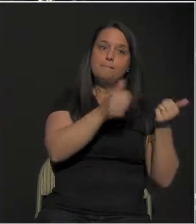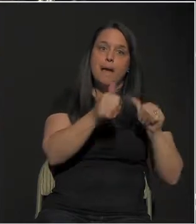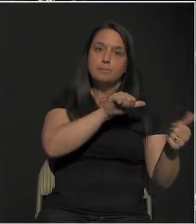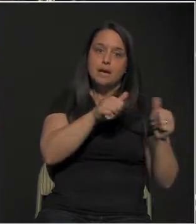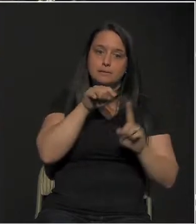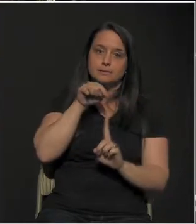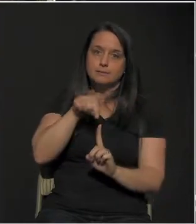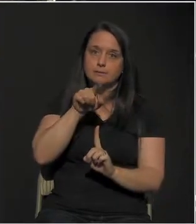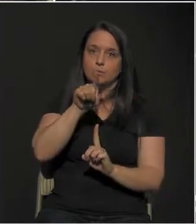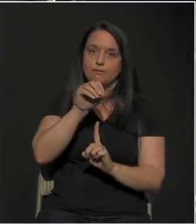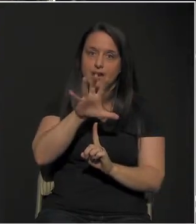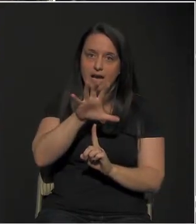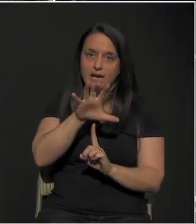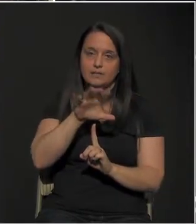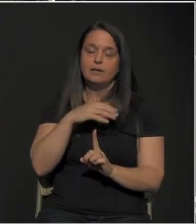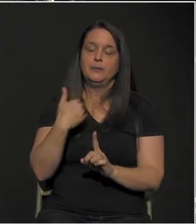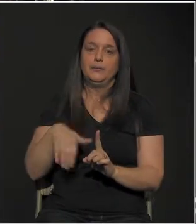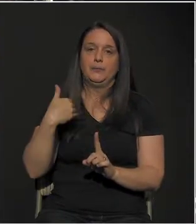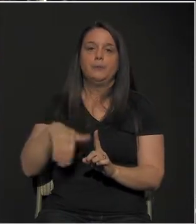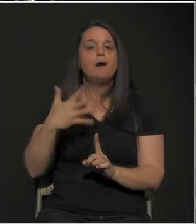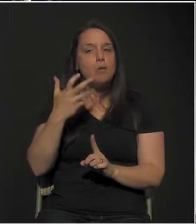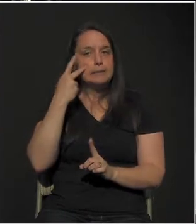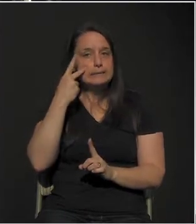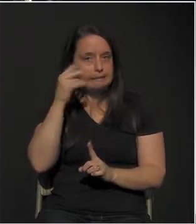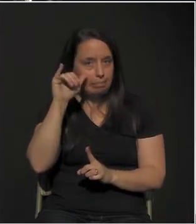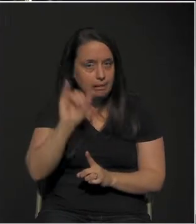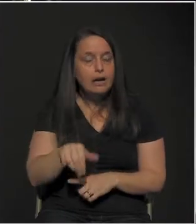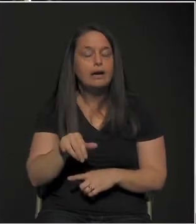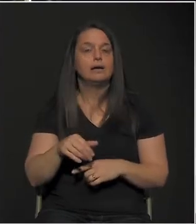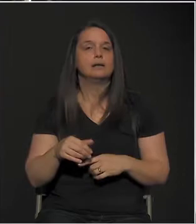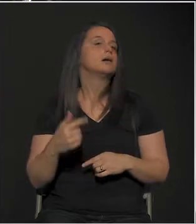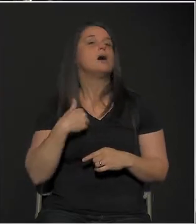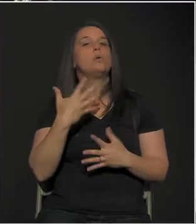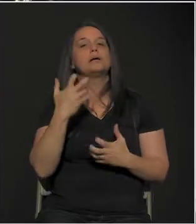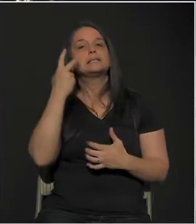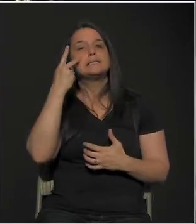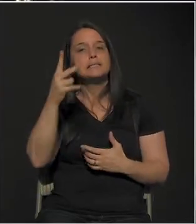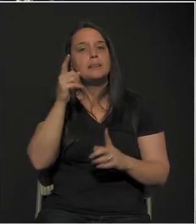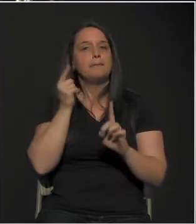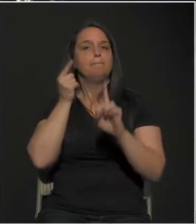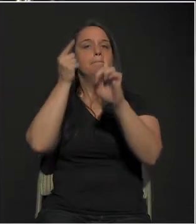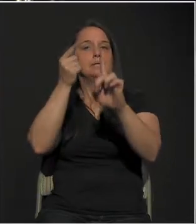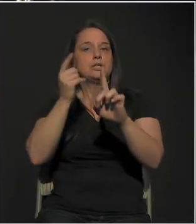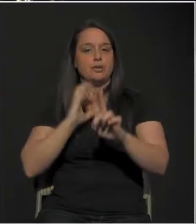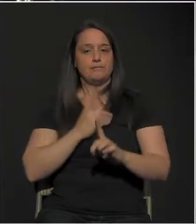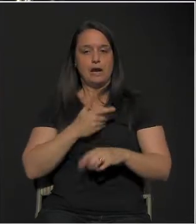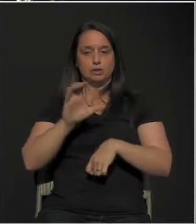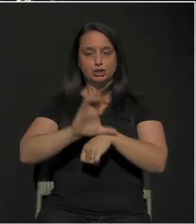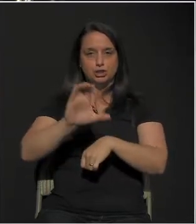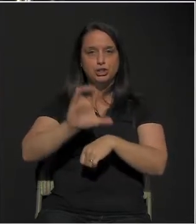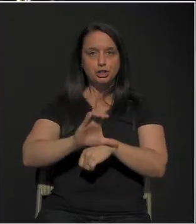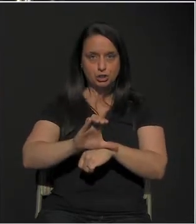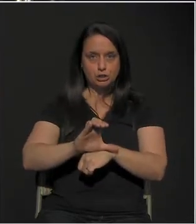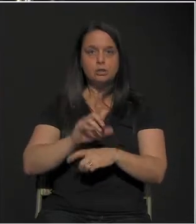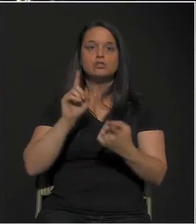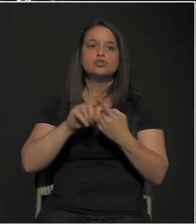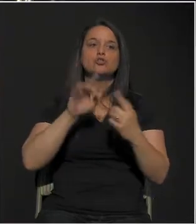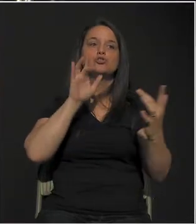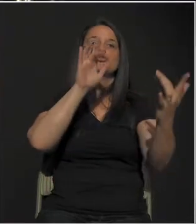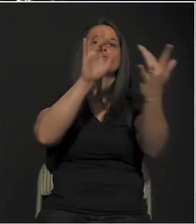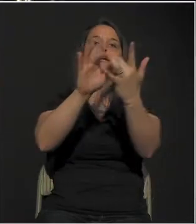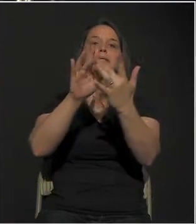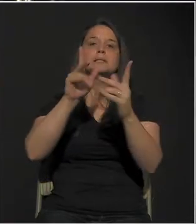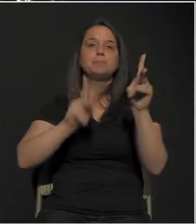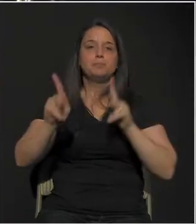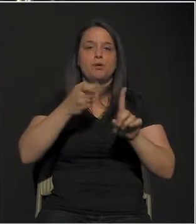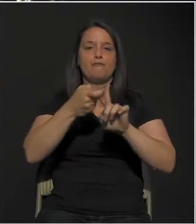baptizes seat 105. That's what I want to see. I want to see the mission of our church, which is to reach people far from